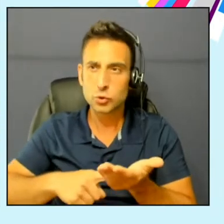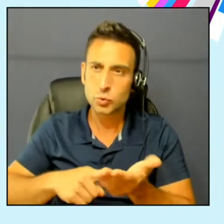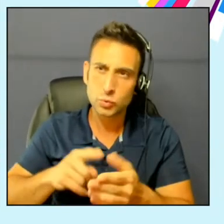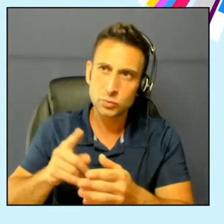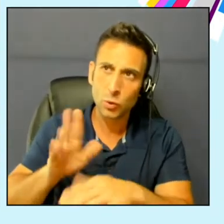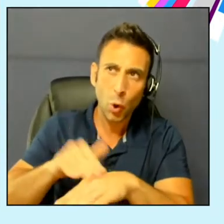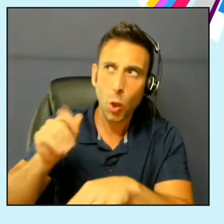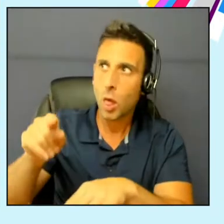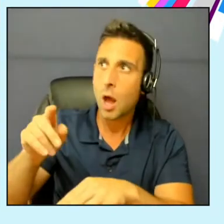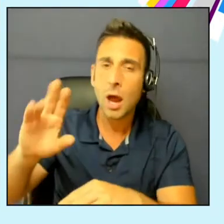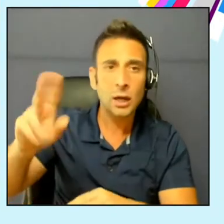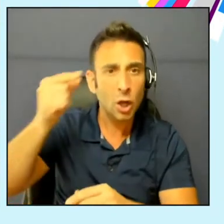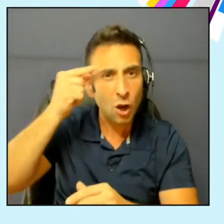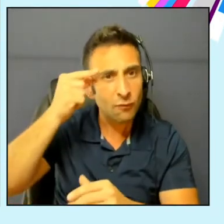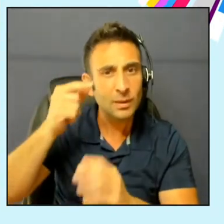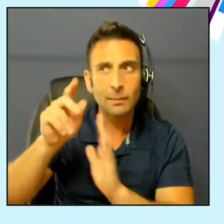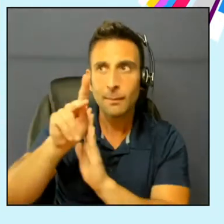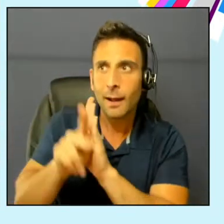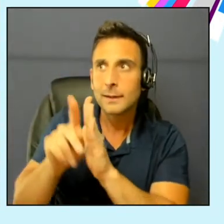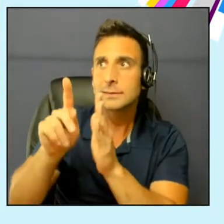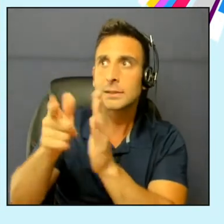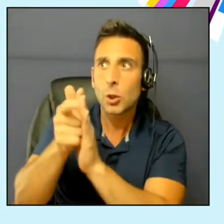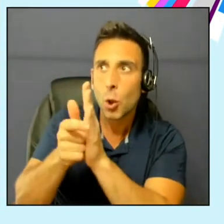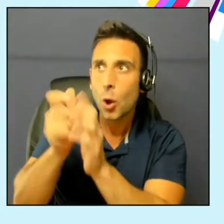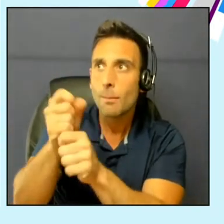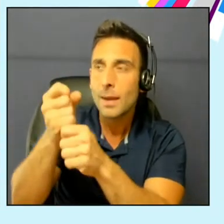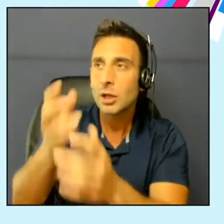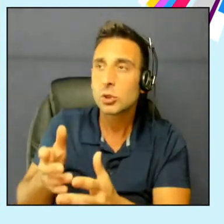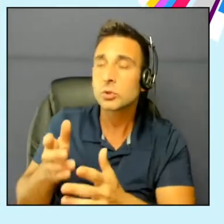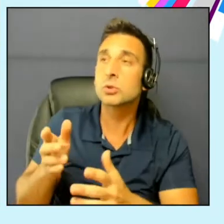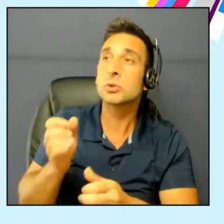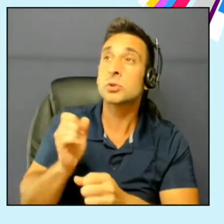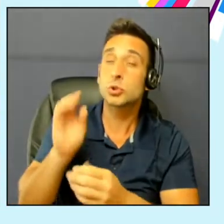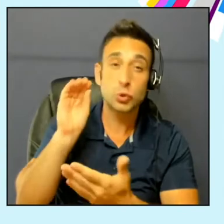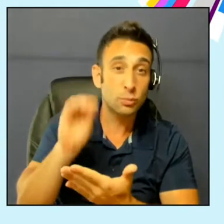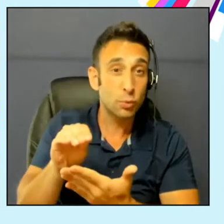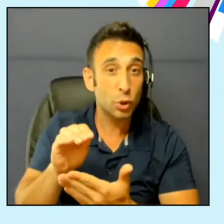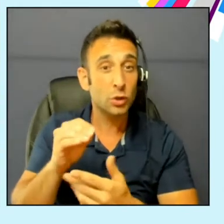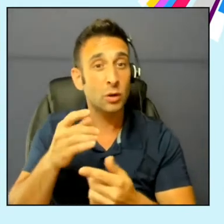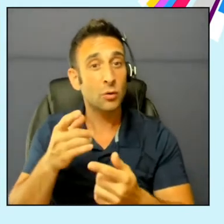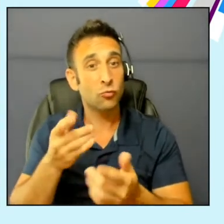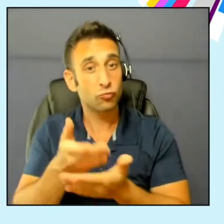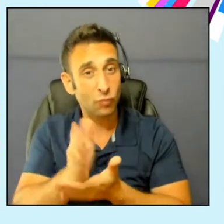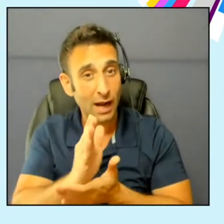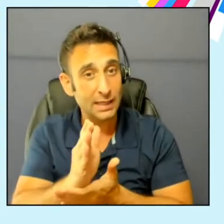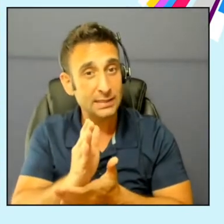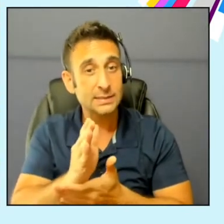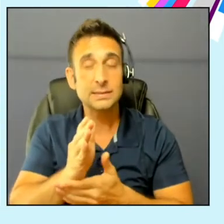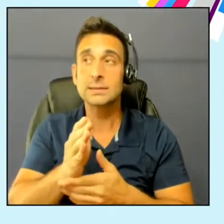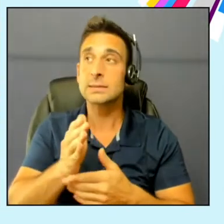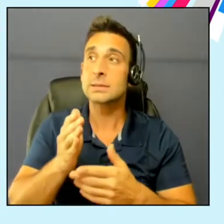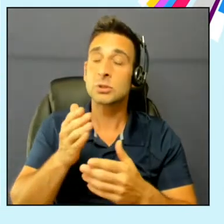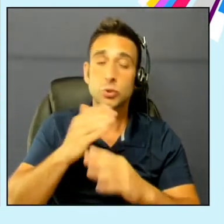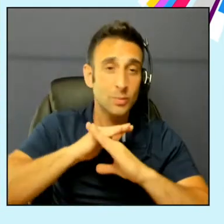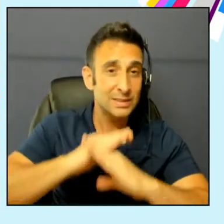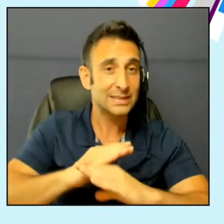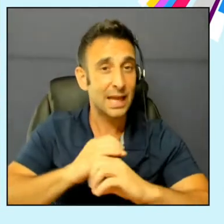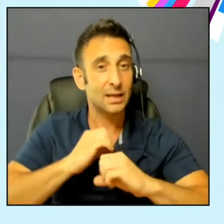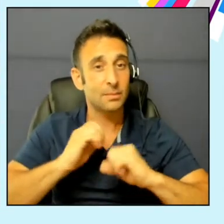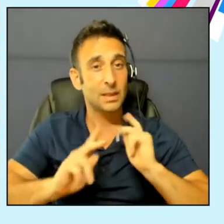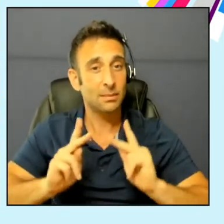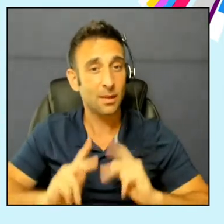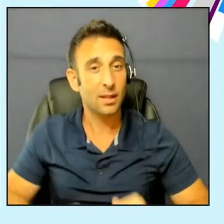to change, to do the right, to put in place the right frameworks to protect people from these harmful